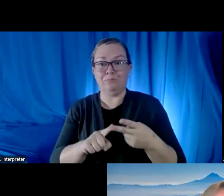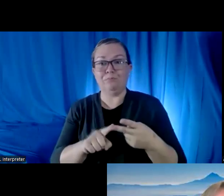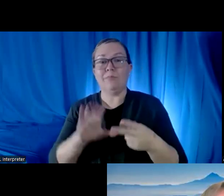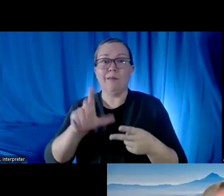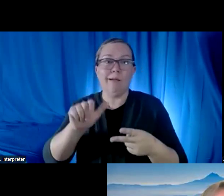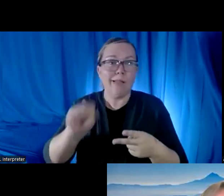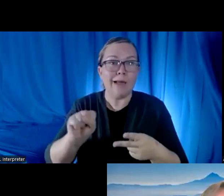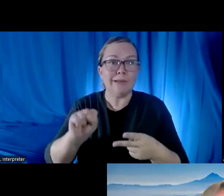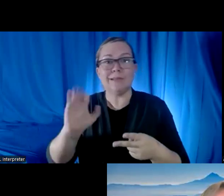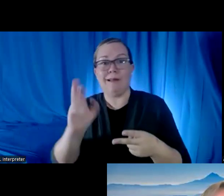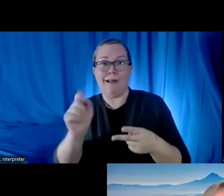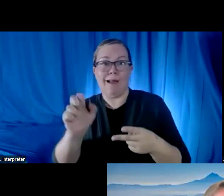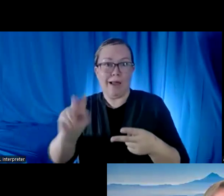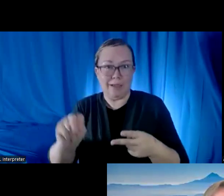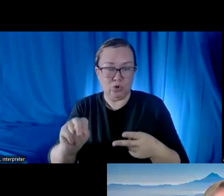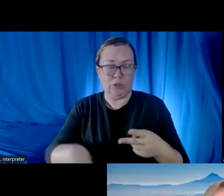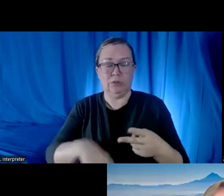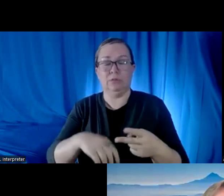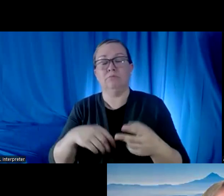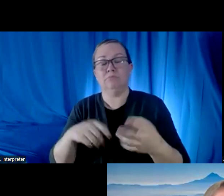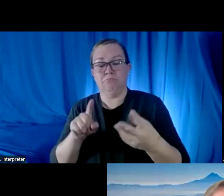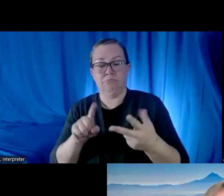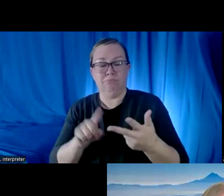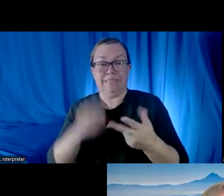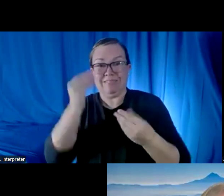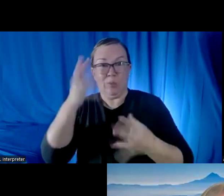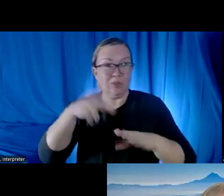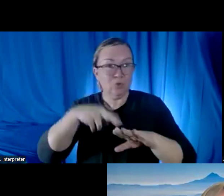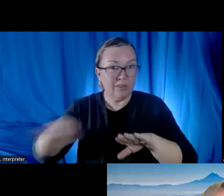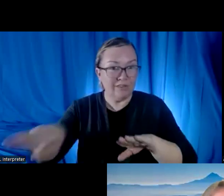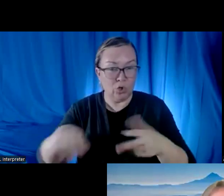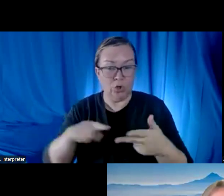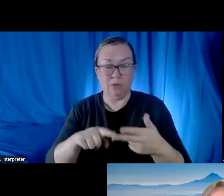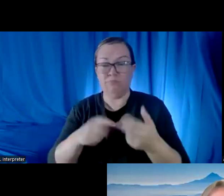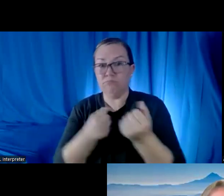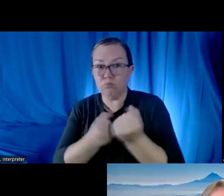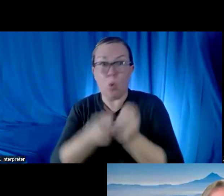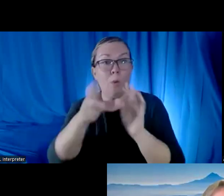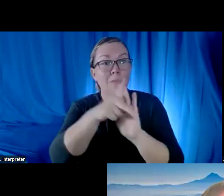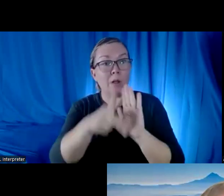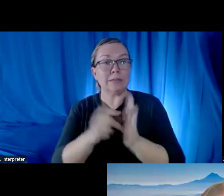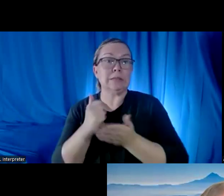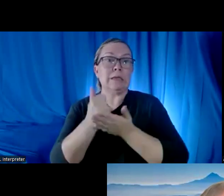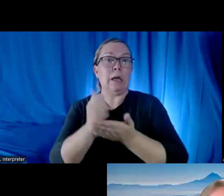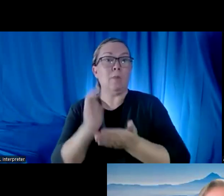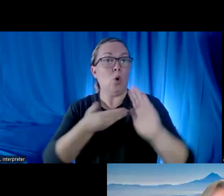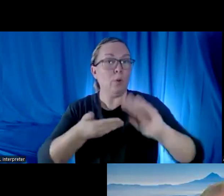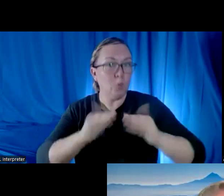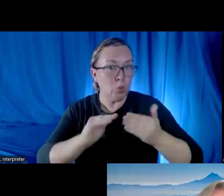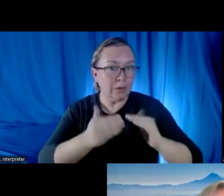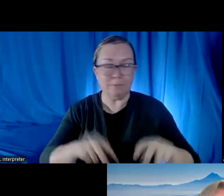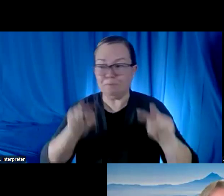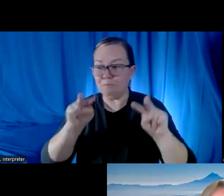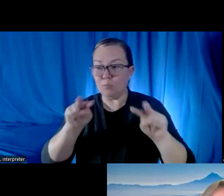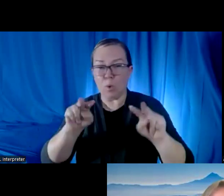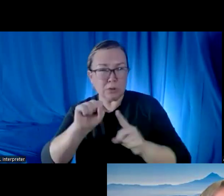lawsuits, information referral. We promote policies that help our community. We monitor